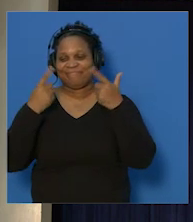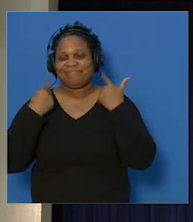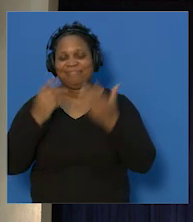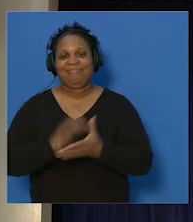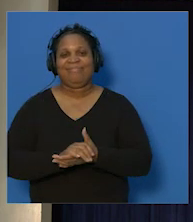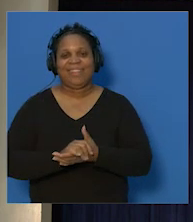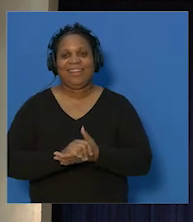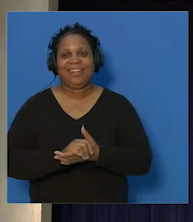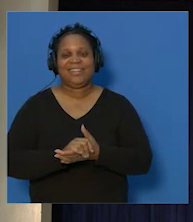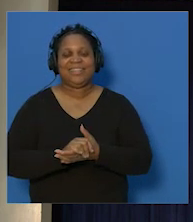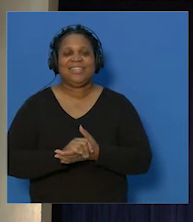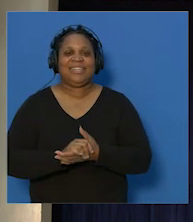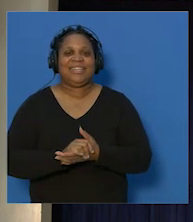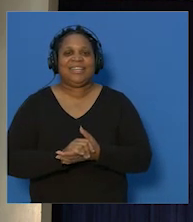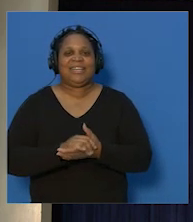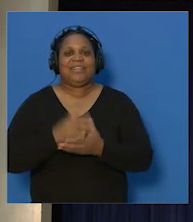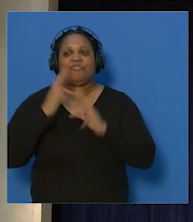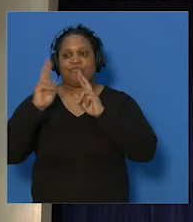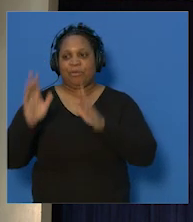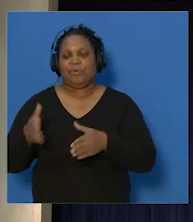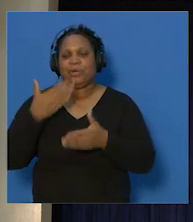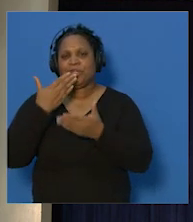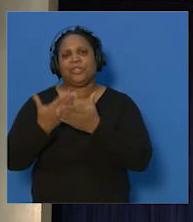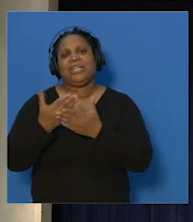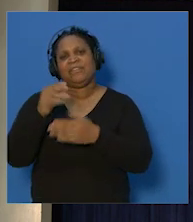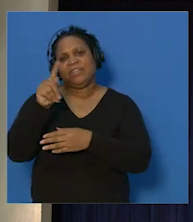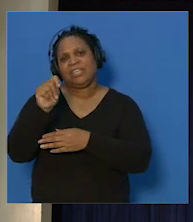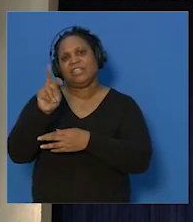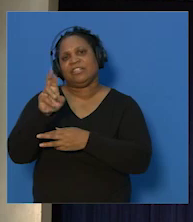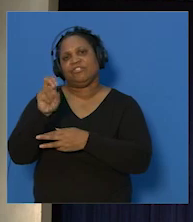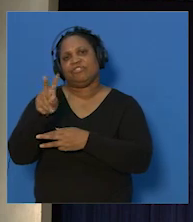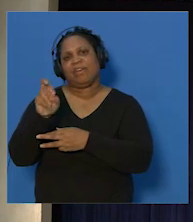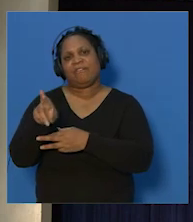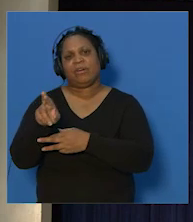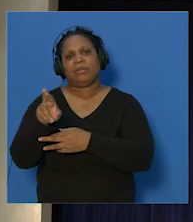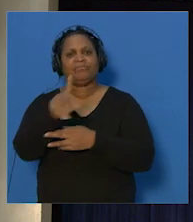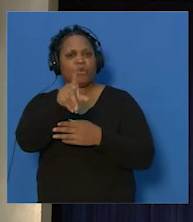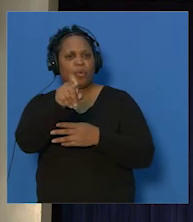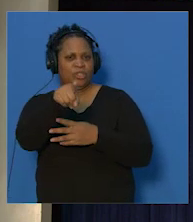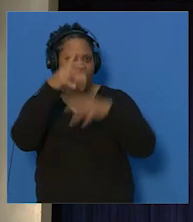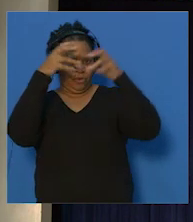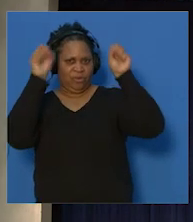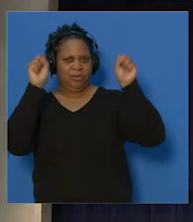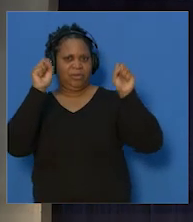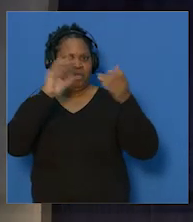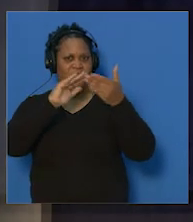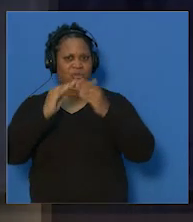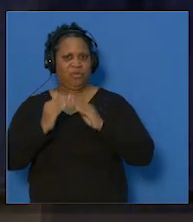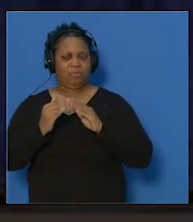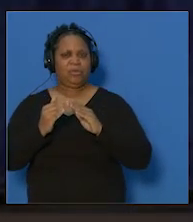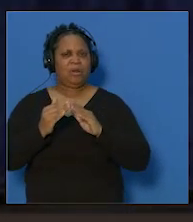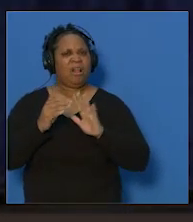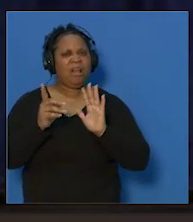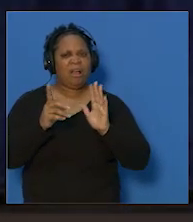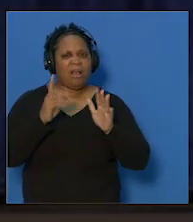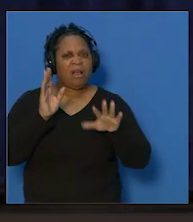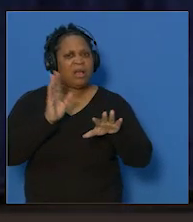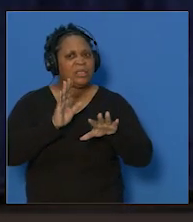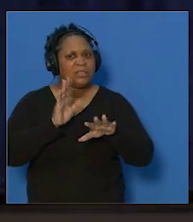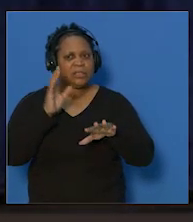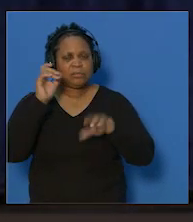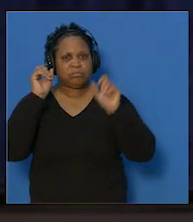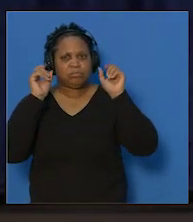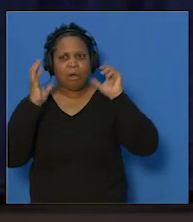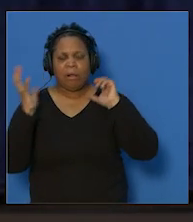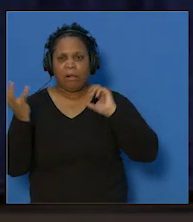Good evening, Trevor Lindsay. Premier, this question is for you. Premier, the community is alarmed members